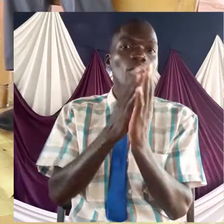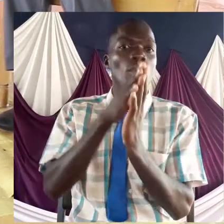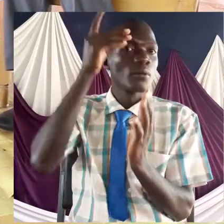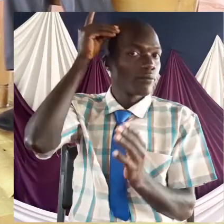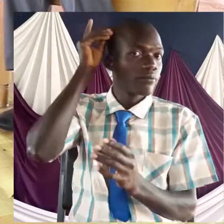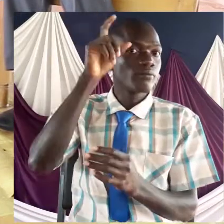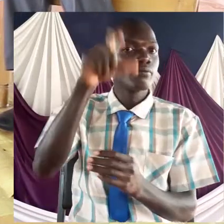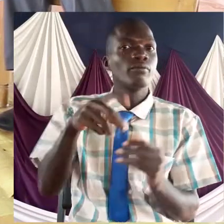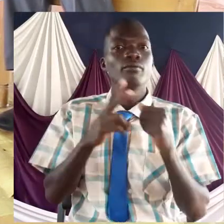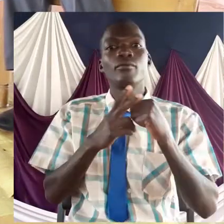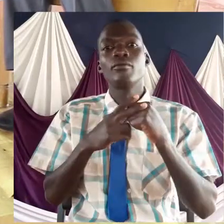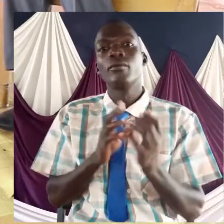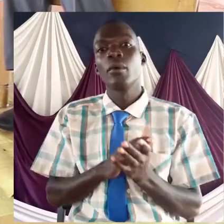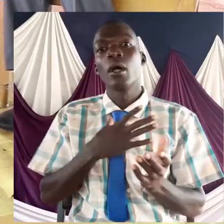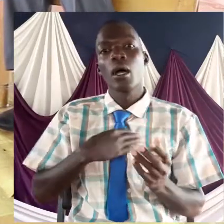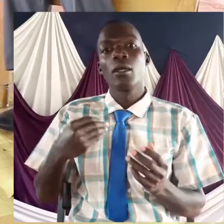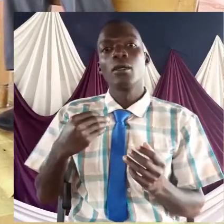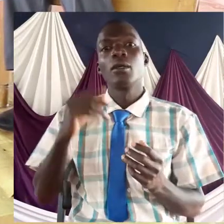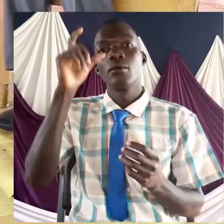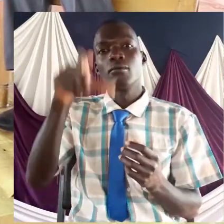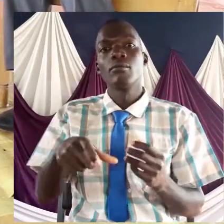chapter 7 and chapter 8,